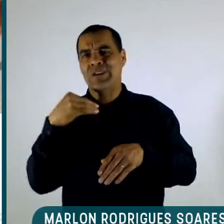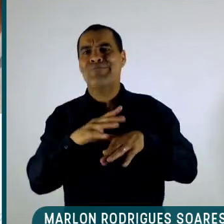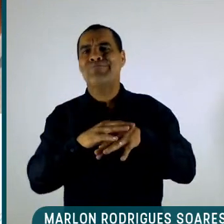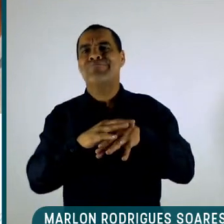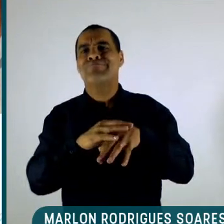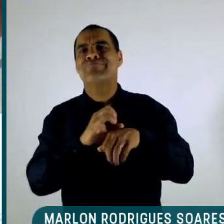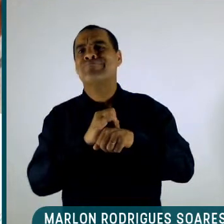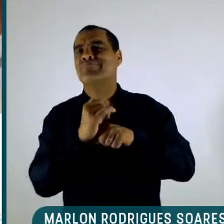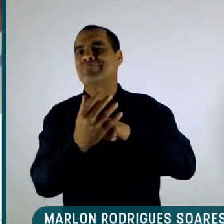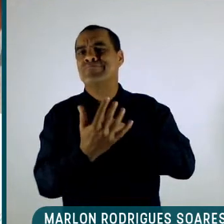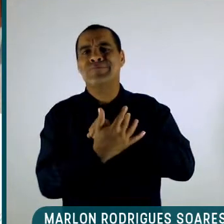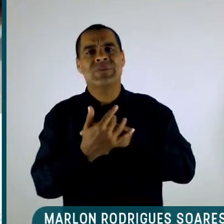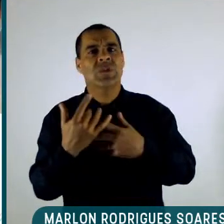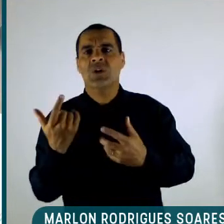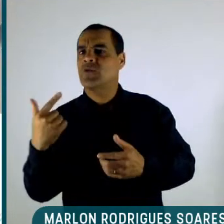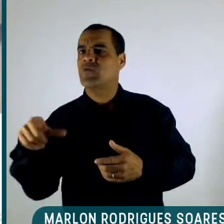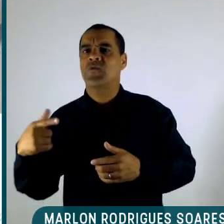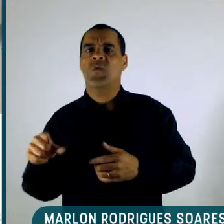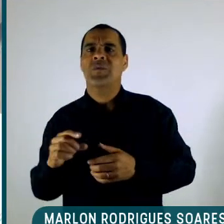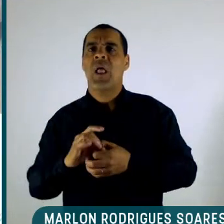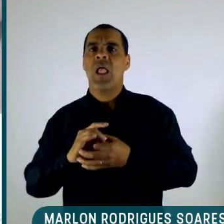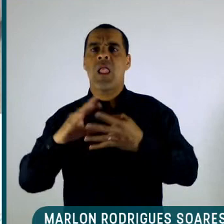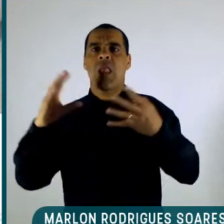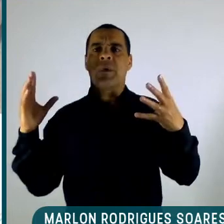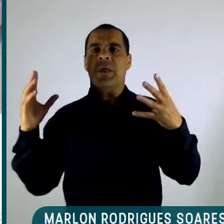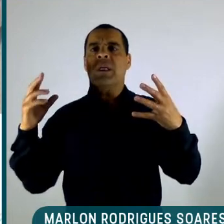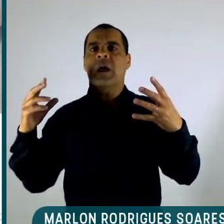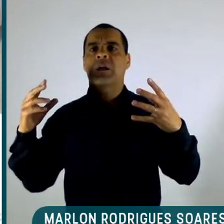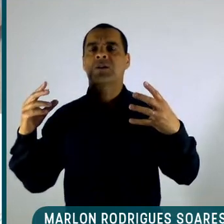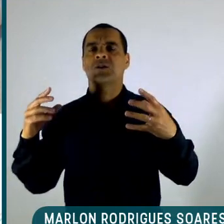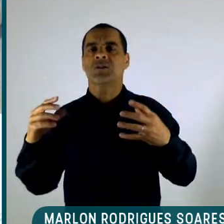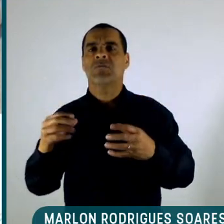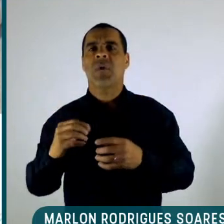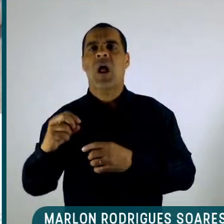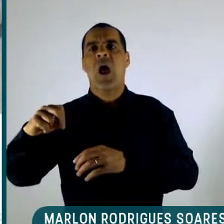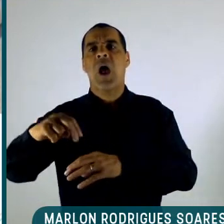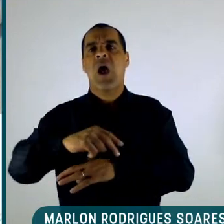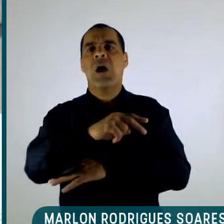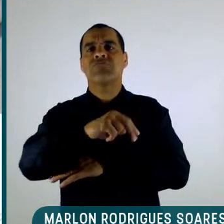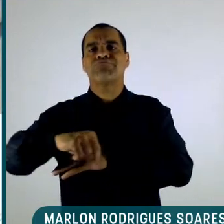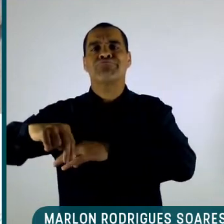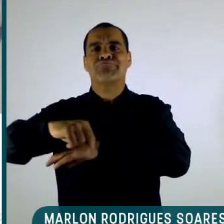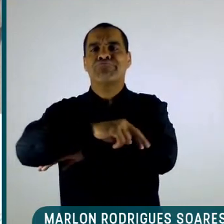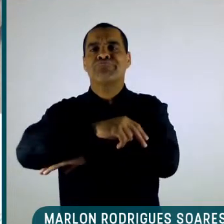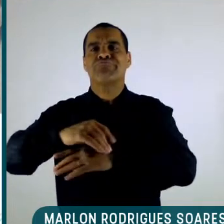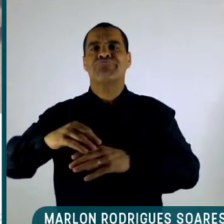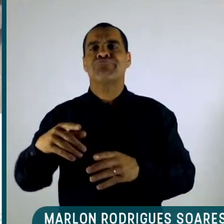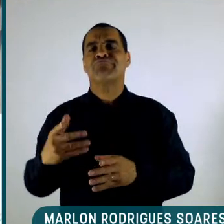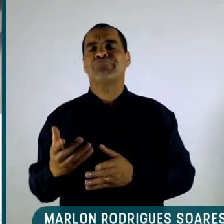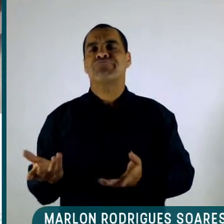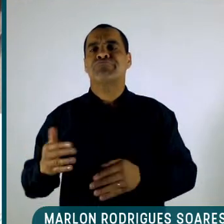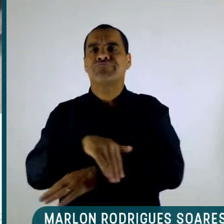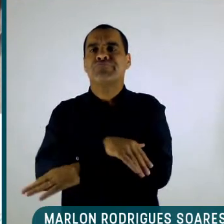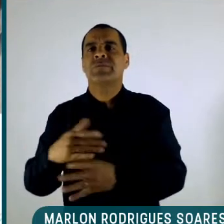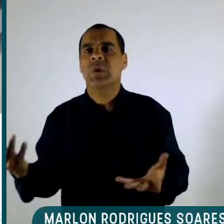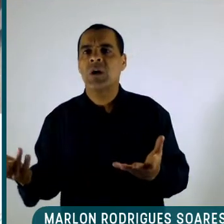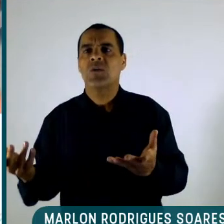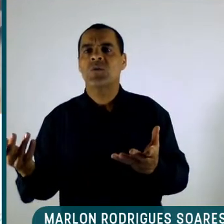infected people will not be free to walk around. I hope this awareness